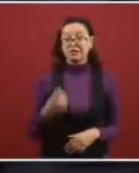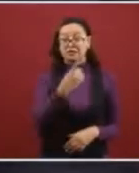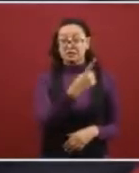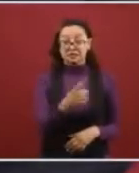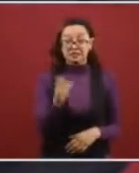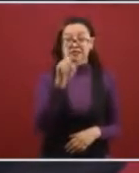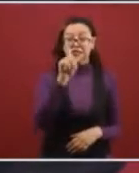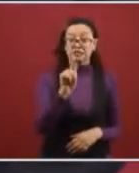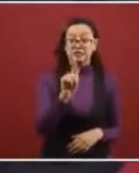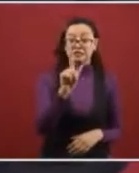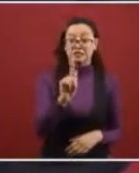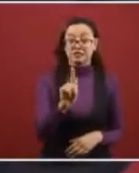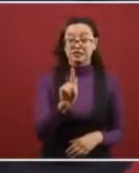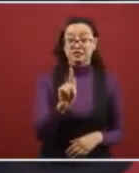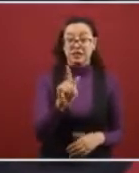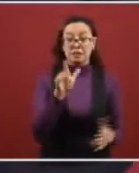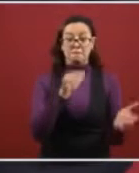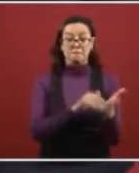170